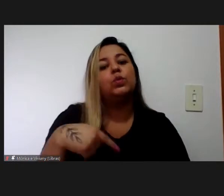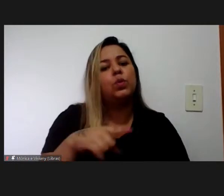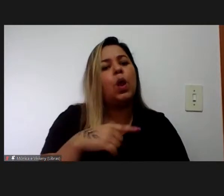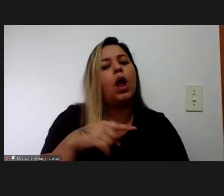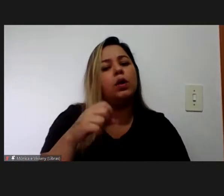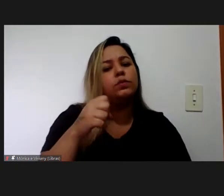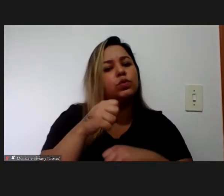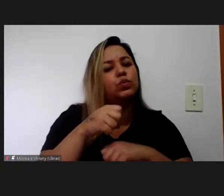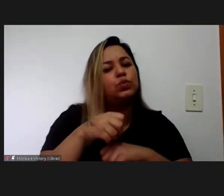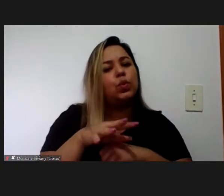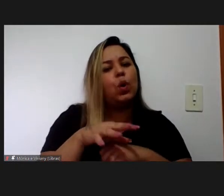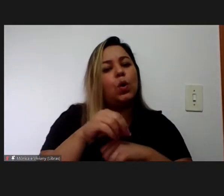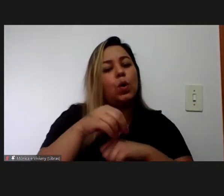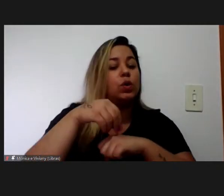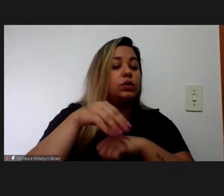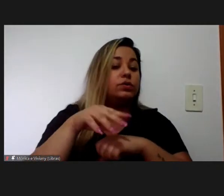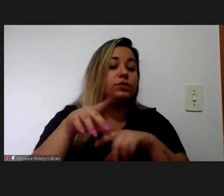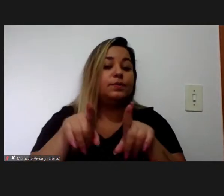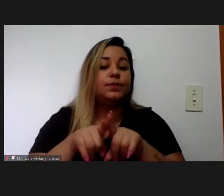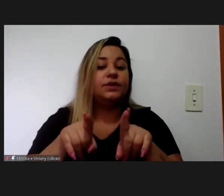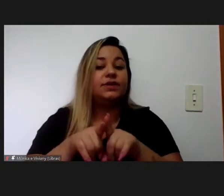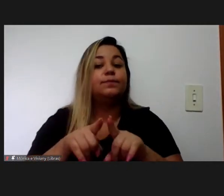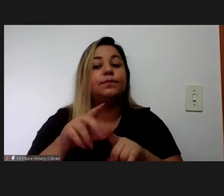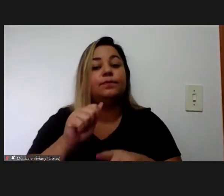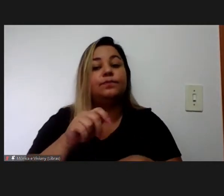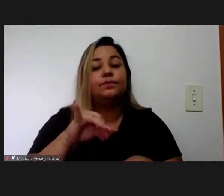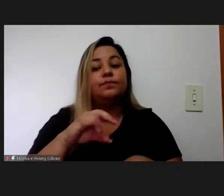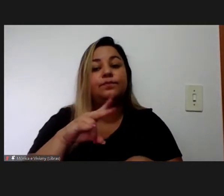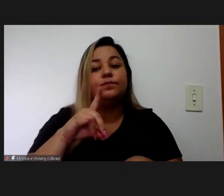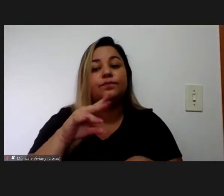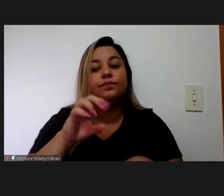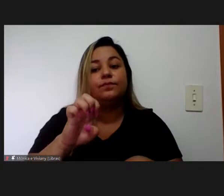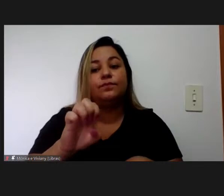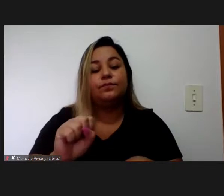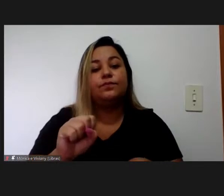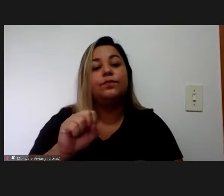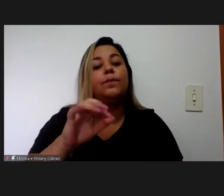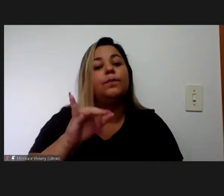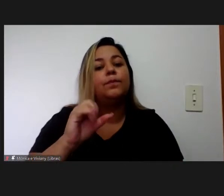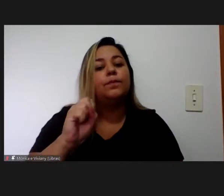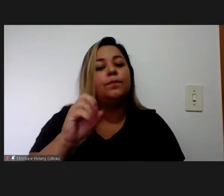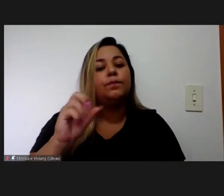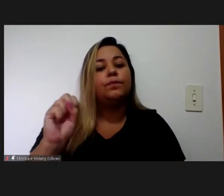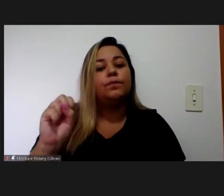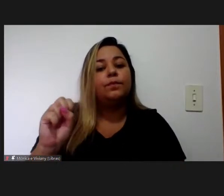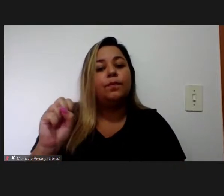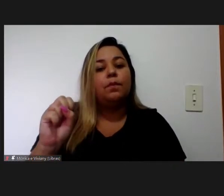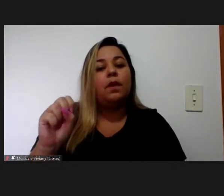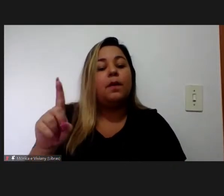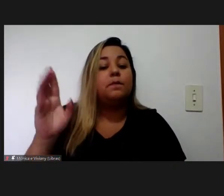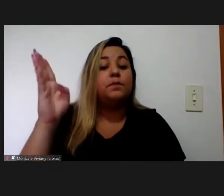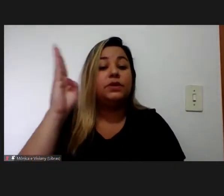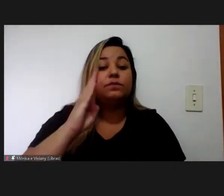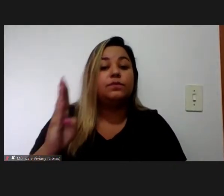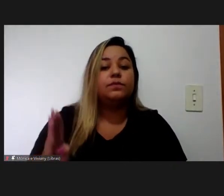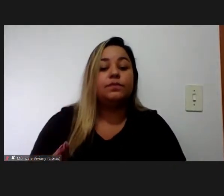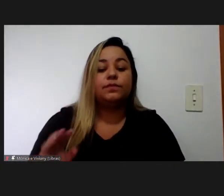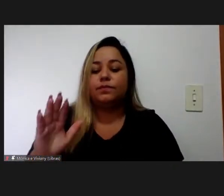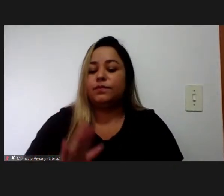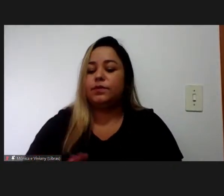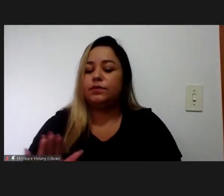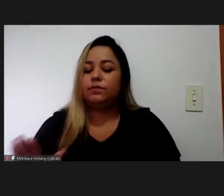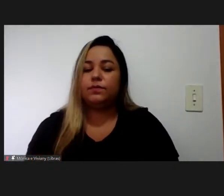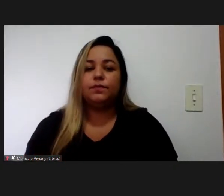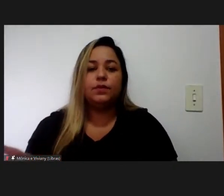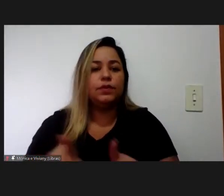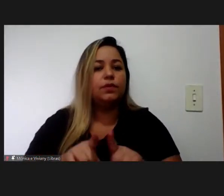We also launched the first guide for the promotion of physical activity in the country for the Brazilian population,